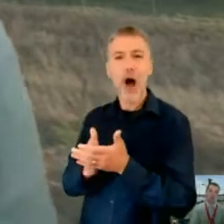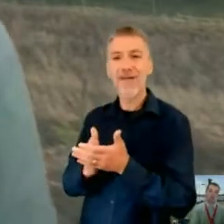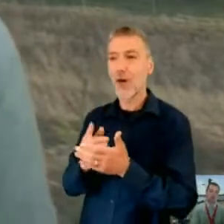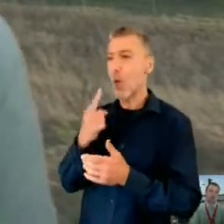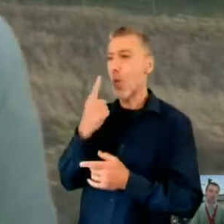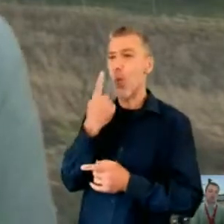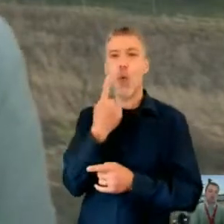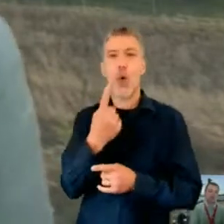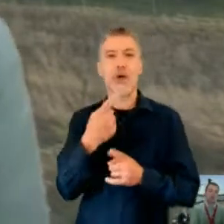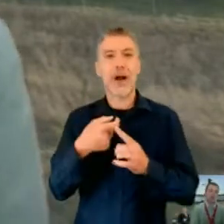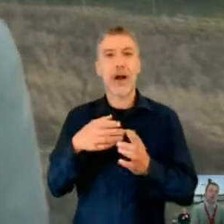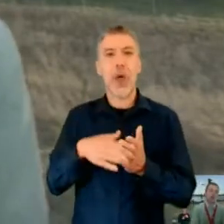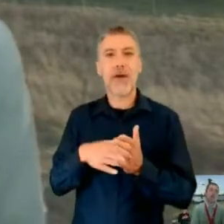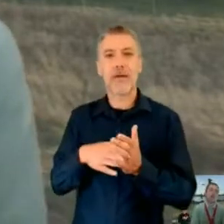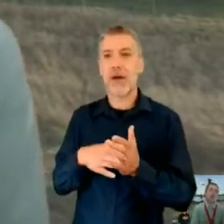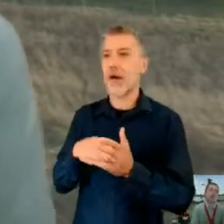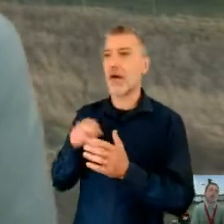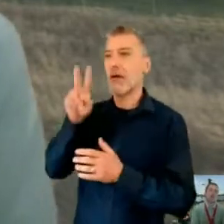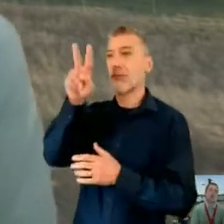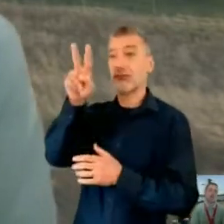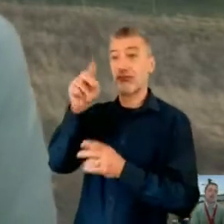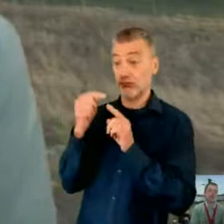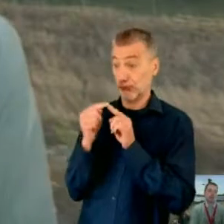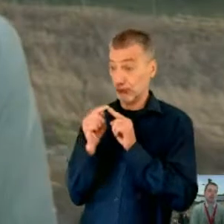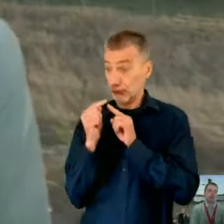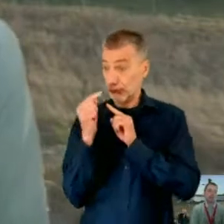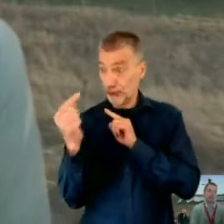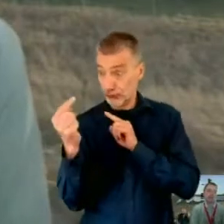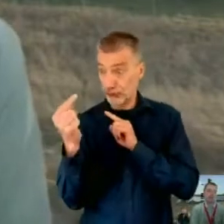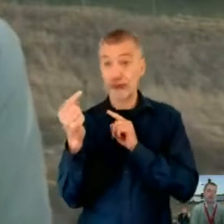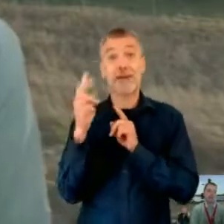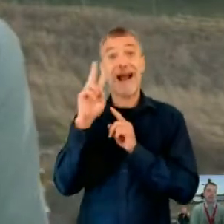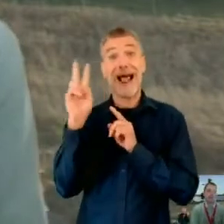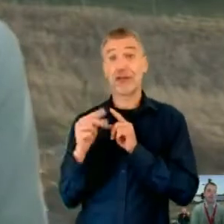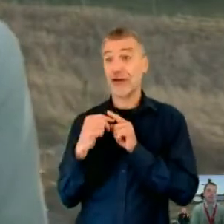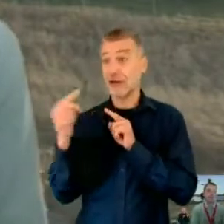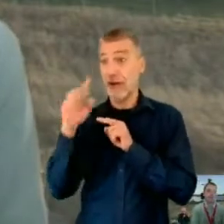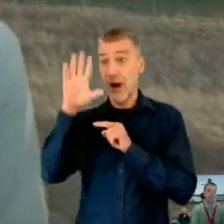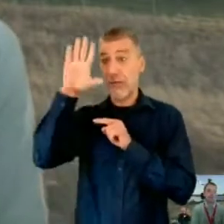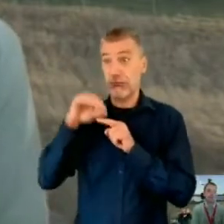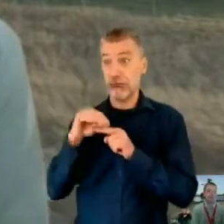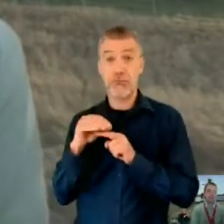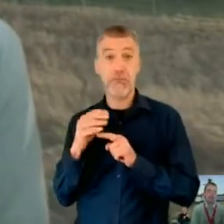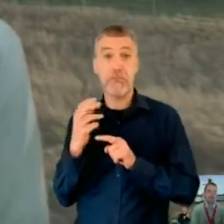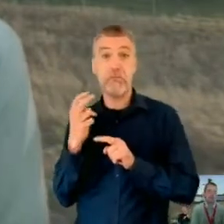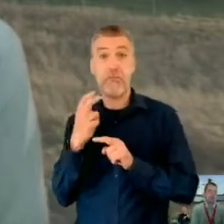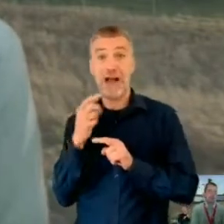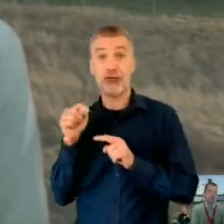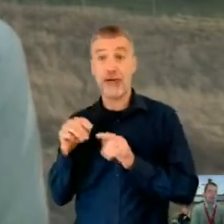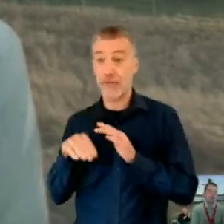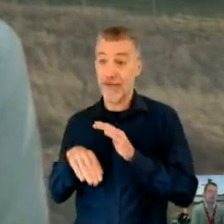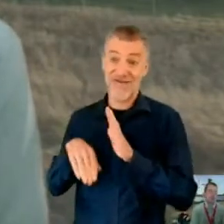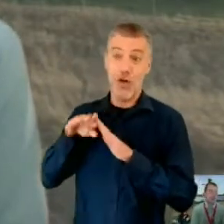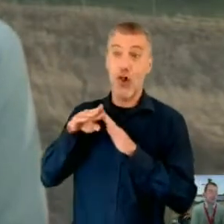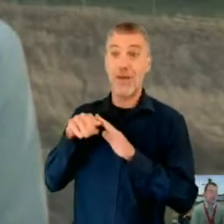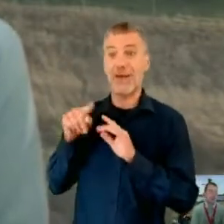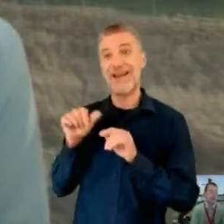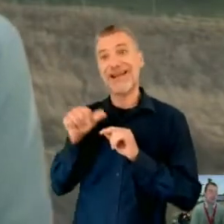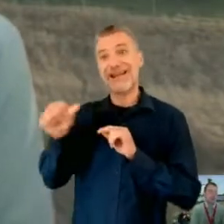batteries. So there's a whole host of things from a decarbonisation perspective. And the final sort